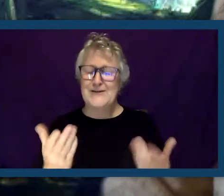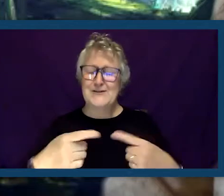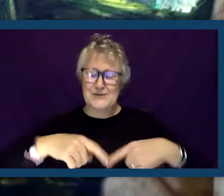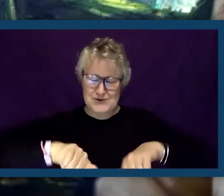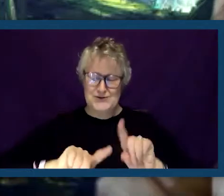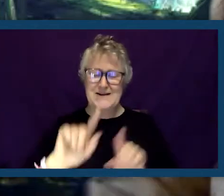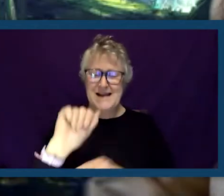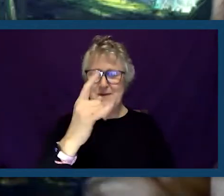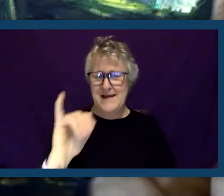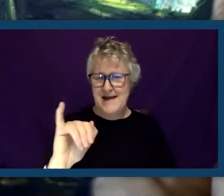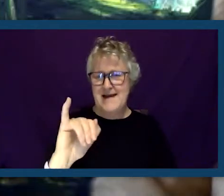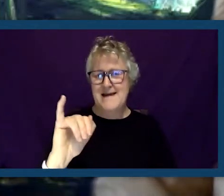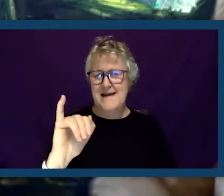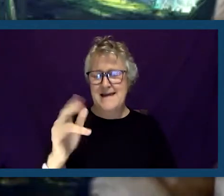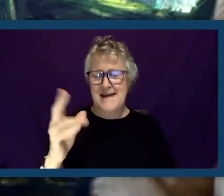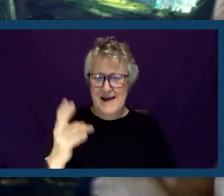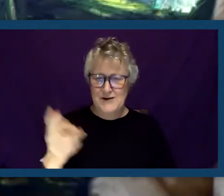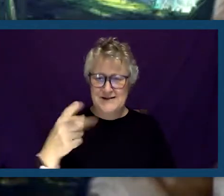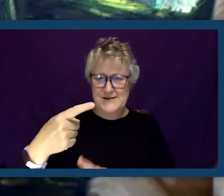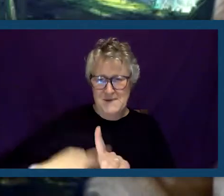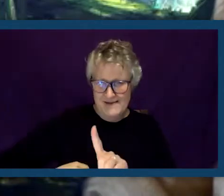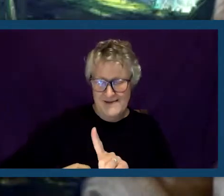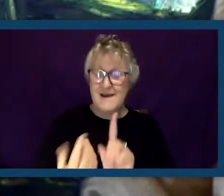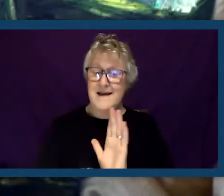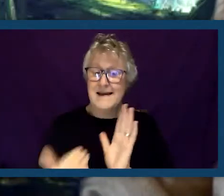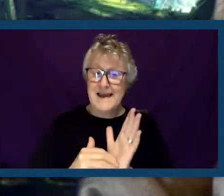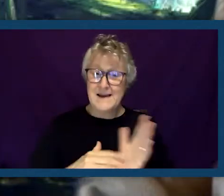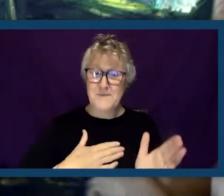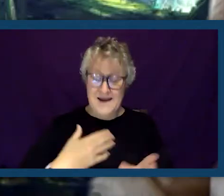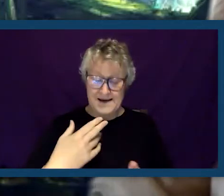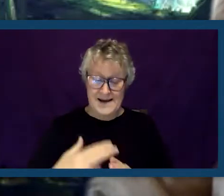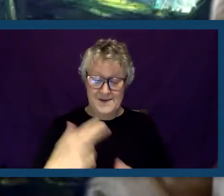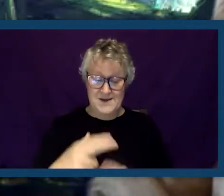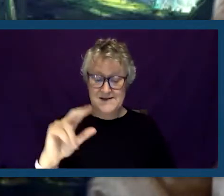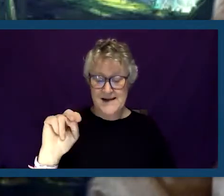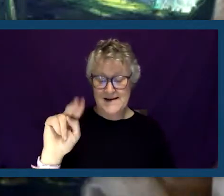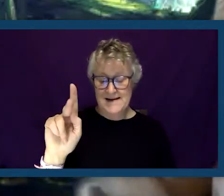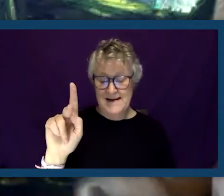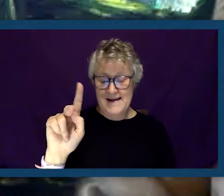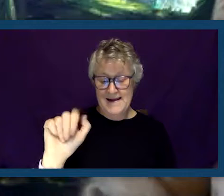I just want to say again, my name is Ngo Yang, and I look forward to our conversation today.